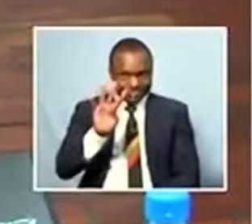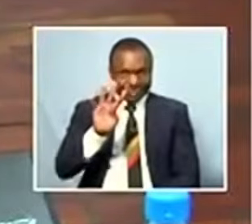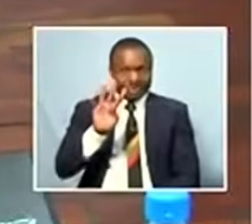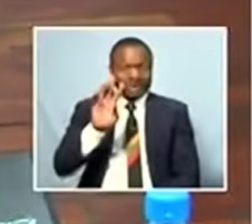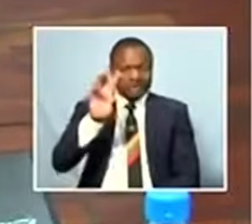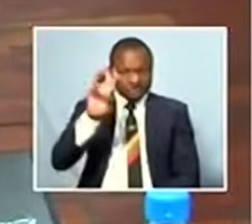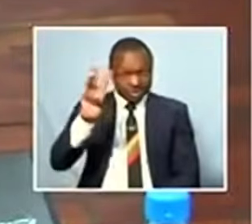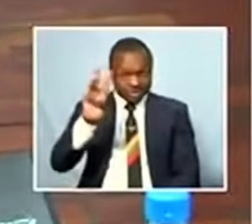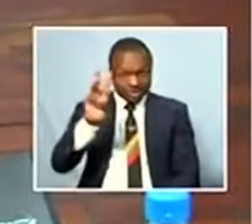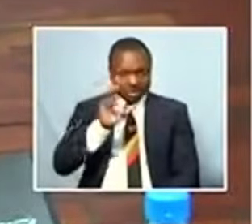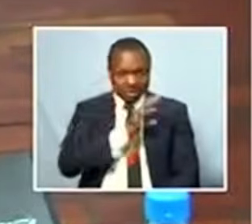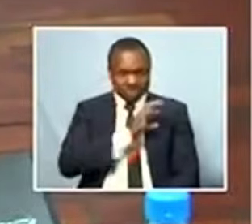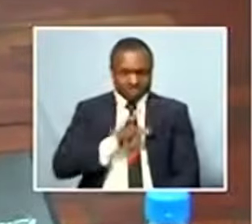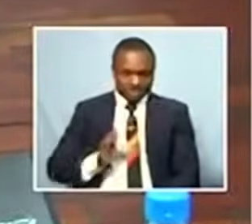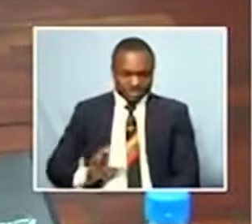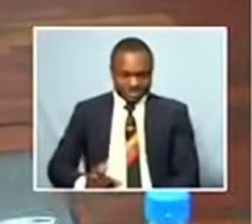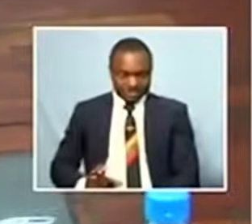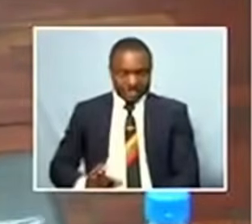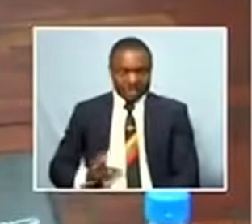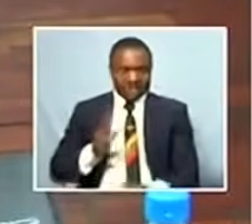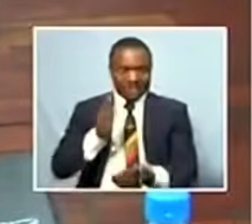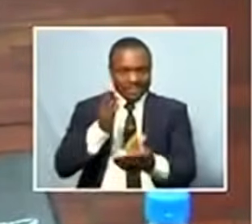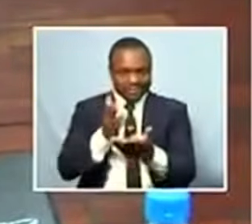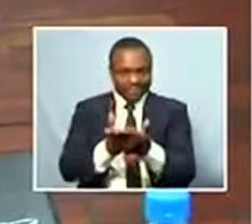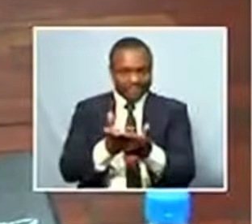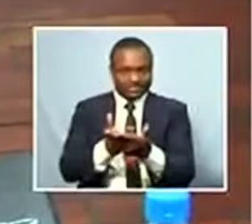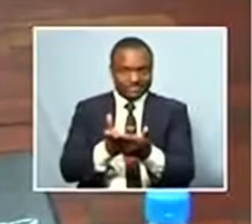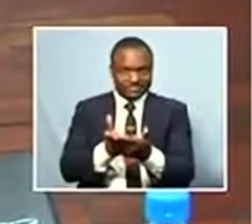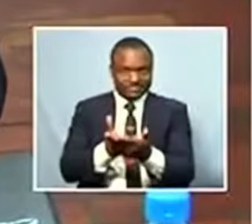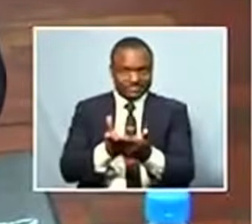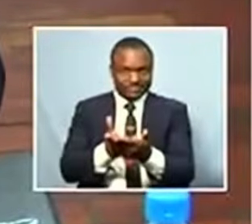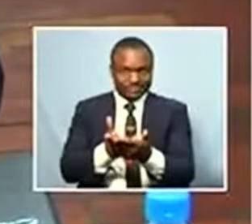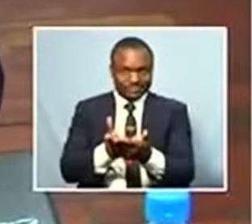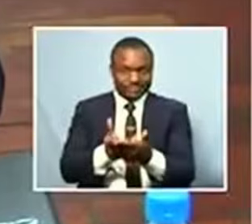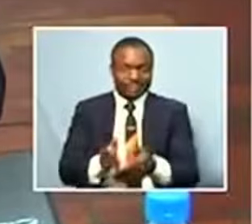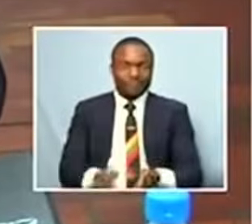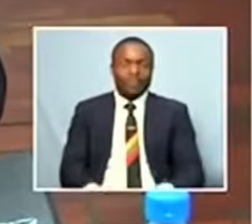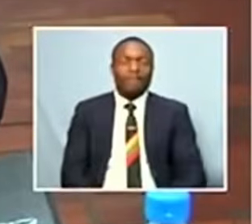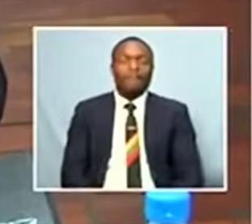6 companies. These being